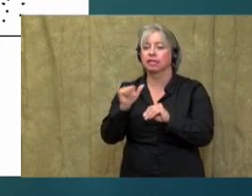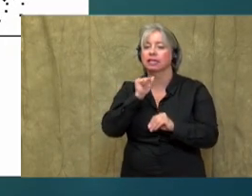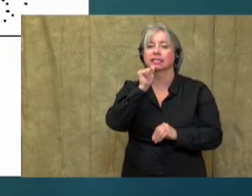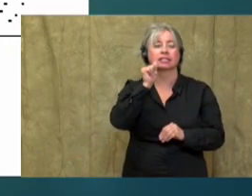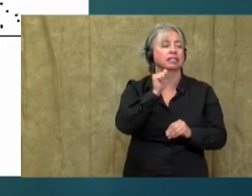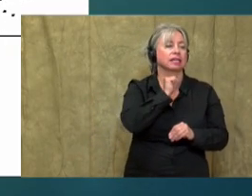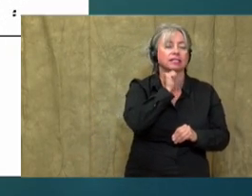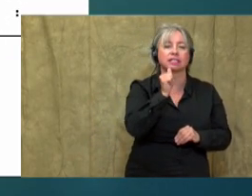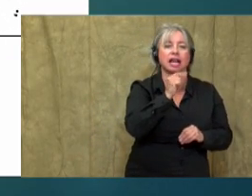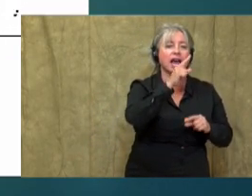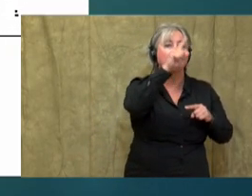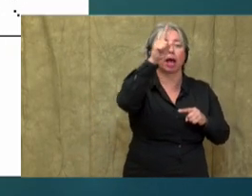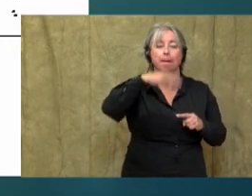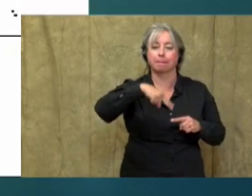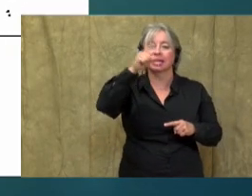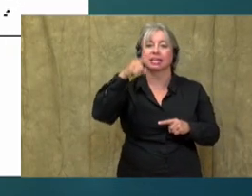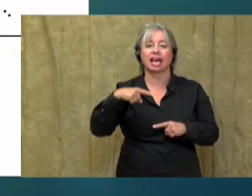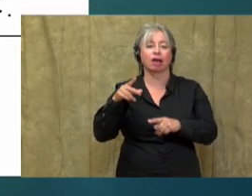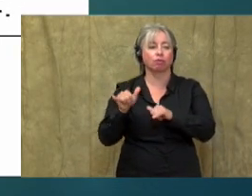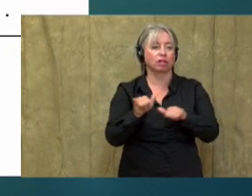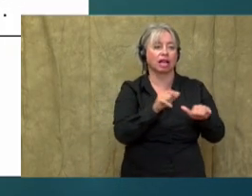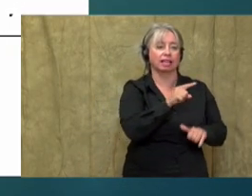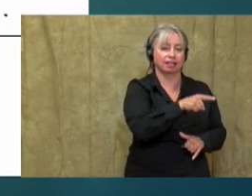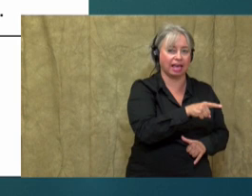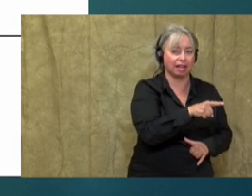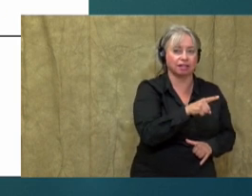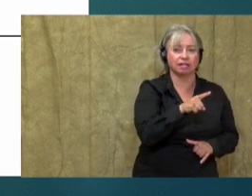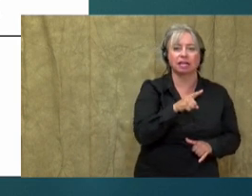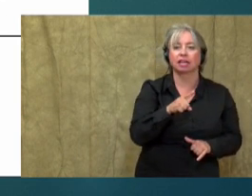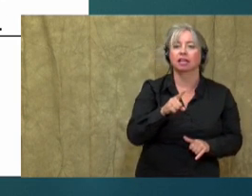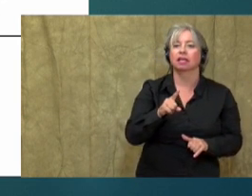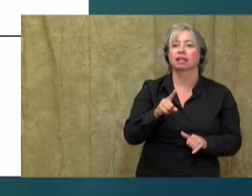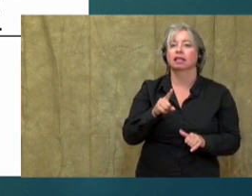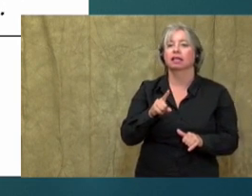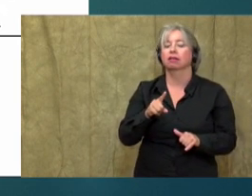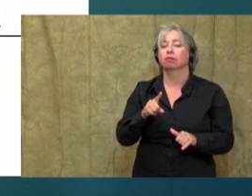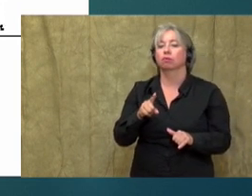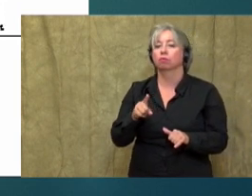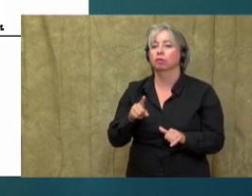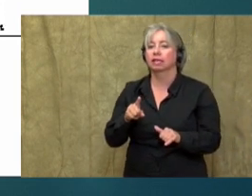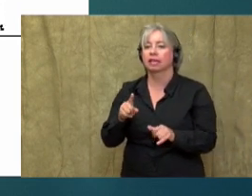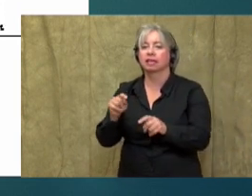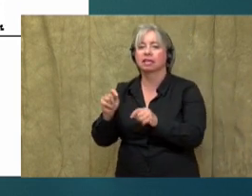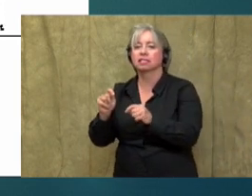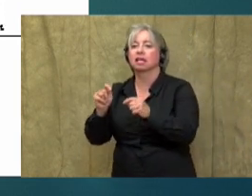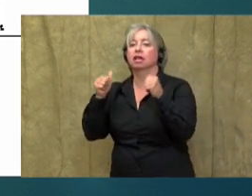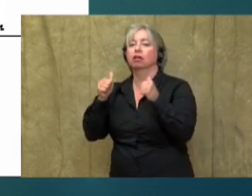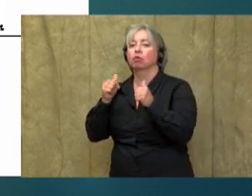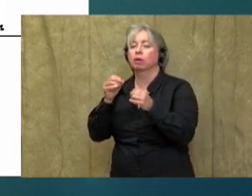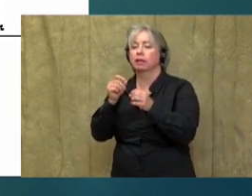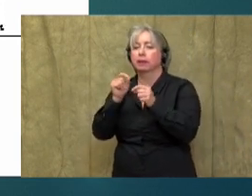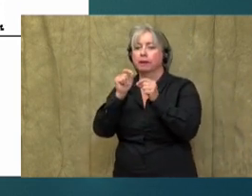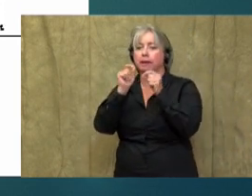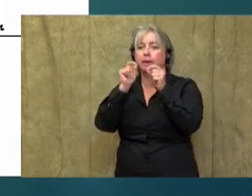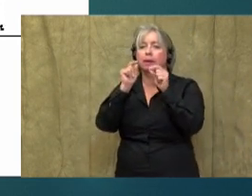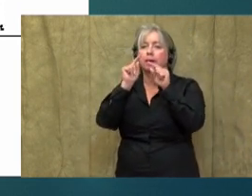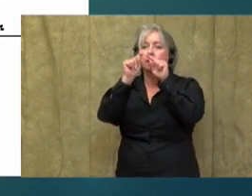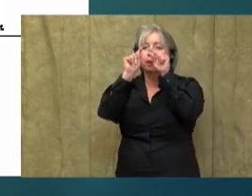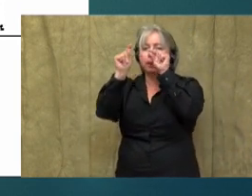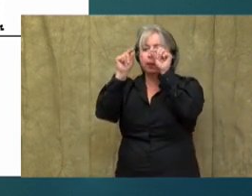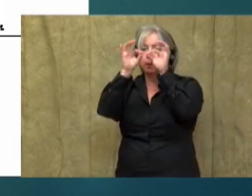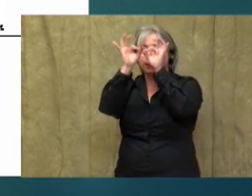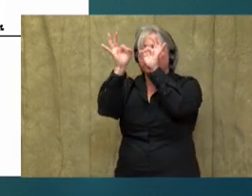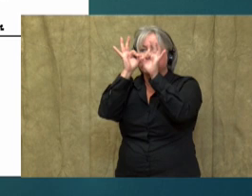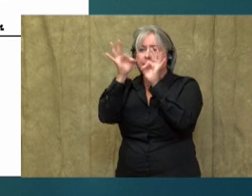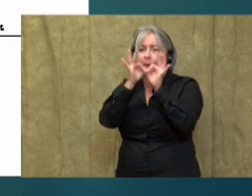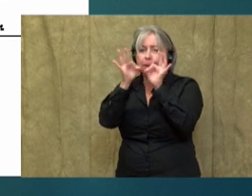down, it compresses through matter. And this is a quick little diagram. A lot of people draw